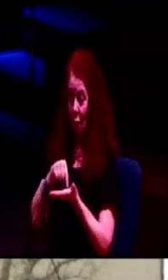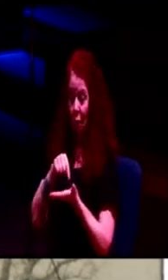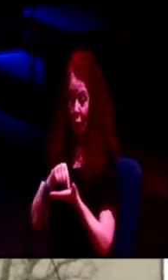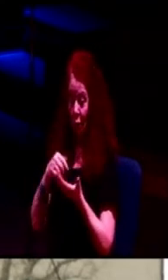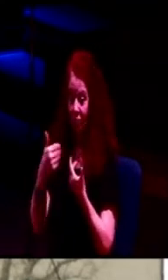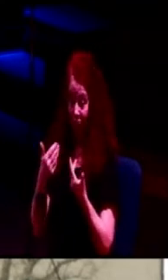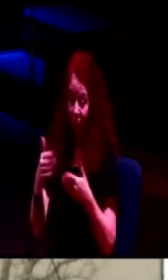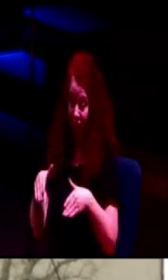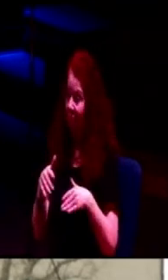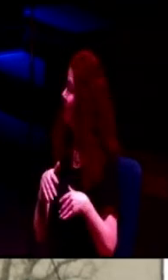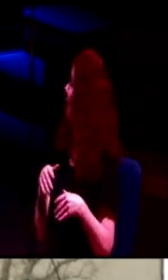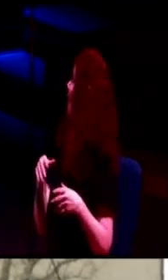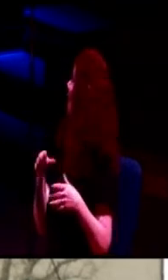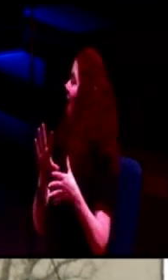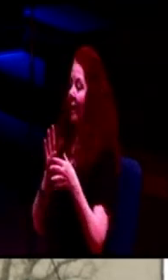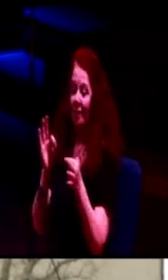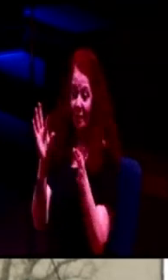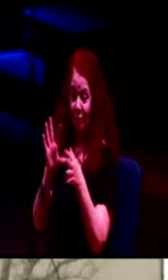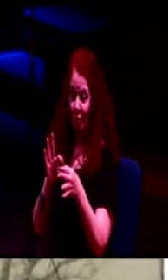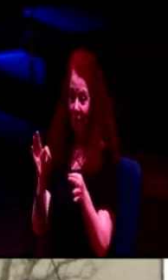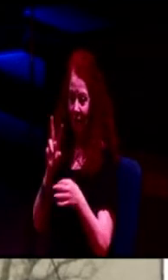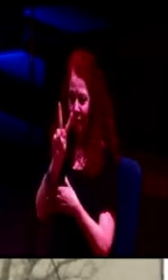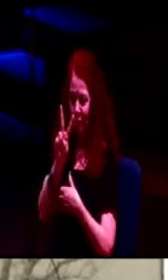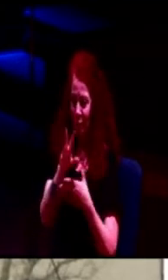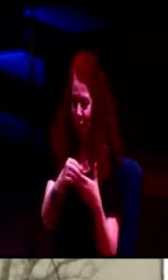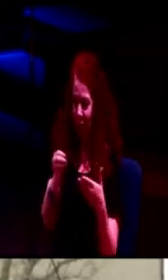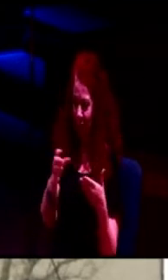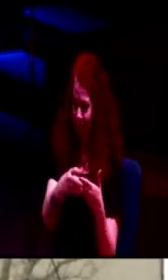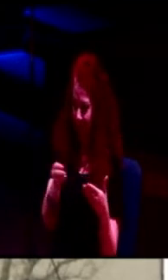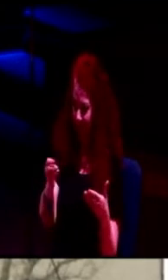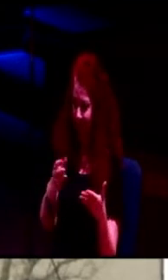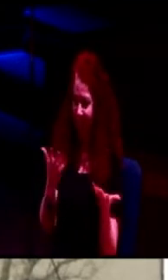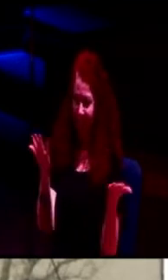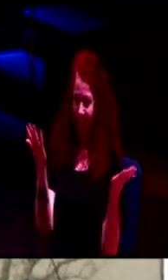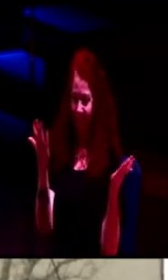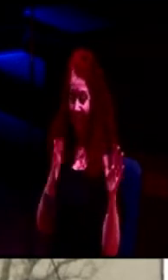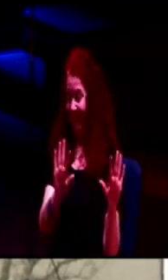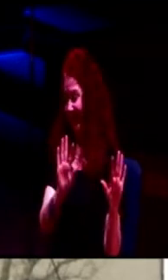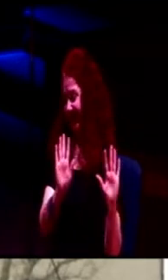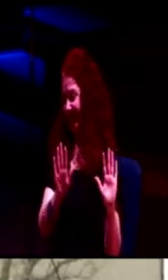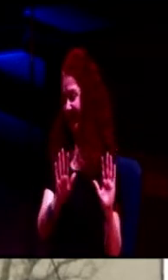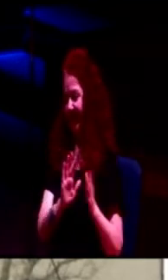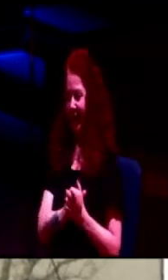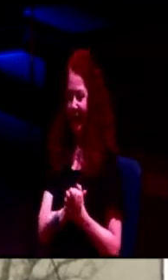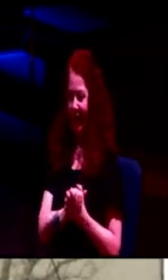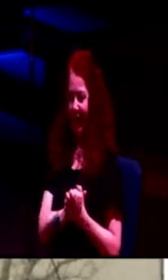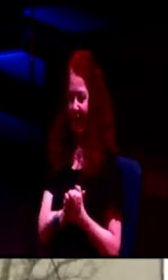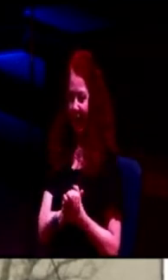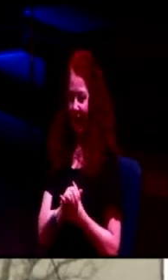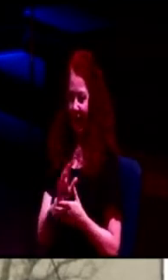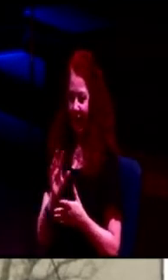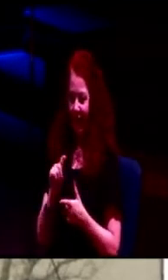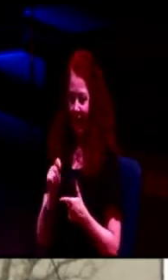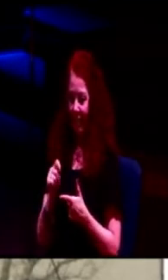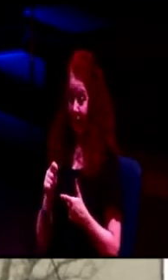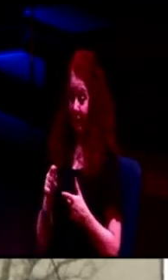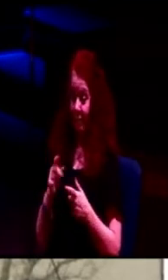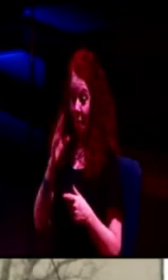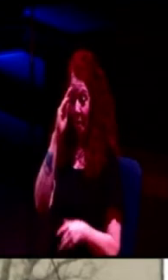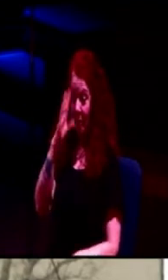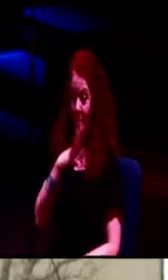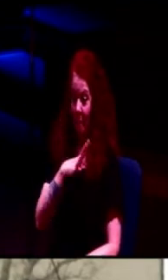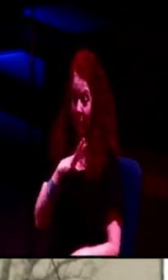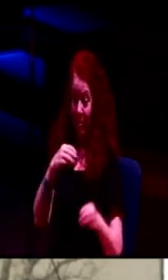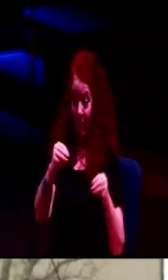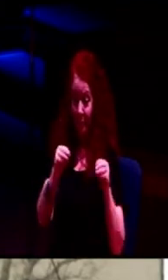And he sold this picture. How'd you like to be the guy that sold that picture for $2? Talk about keeping you awake at night, right?